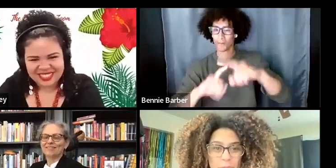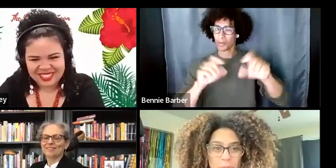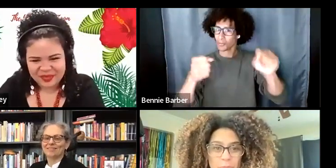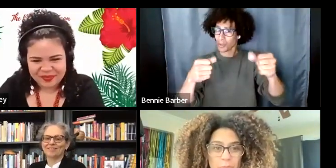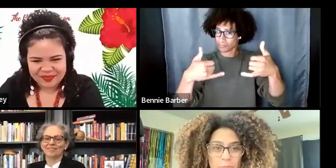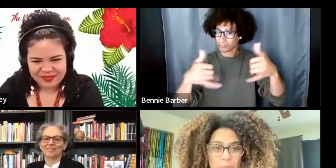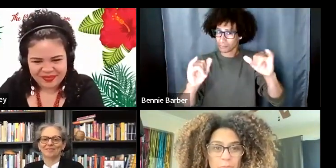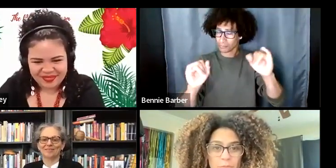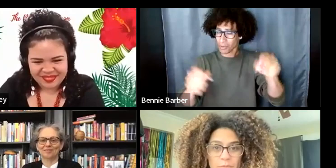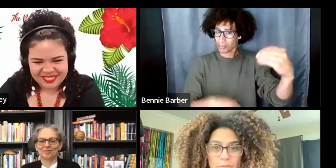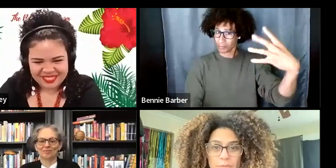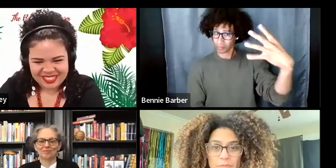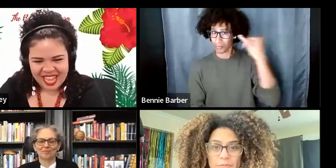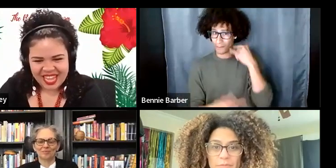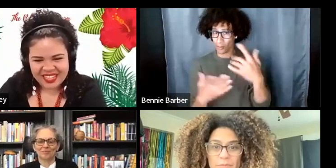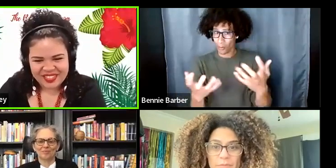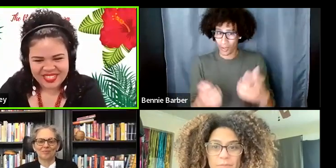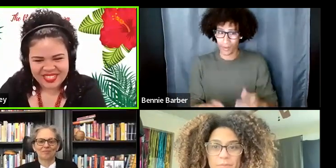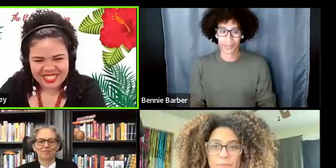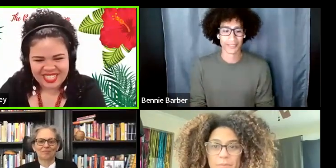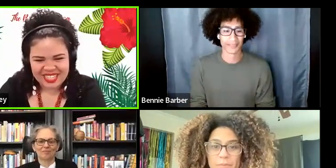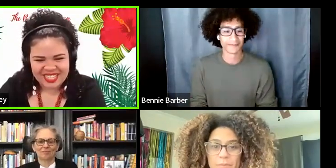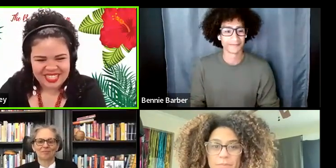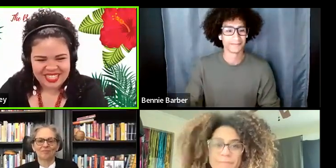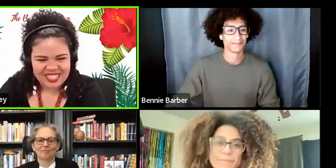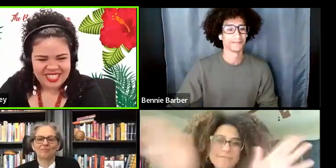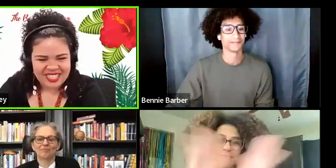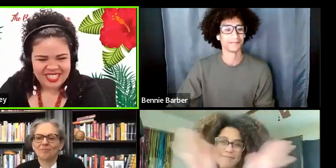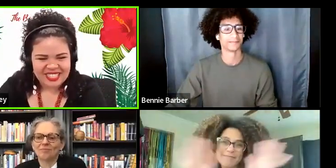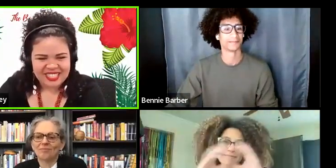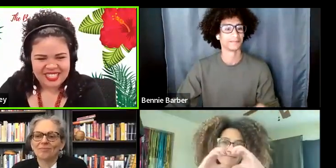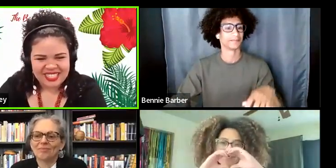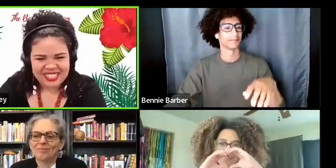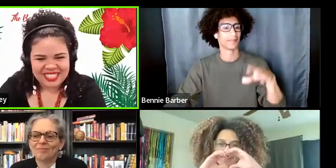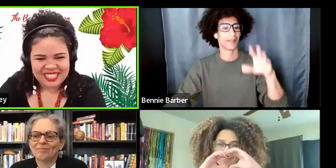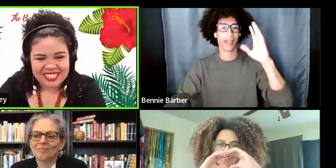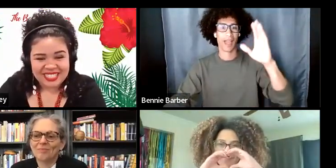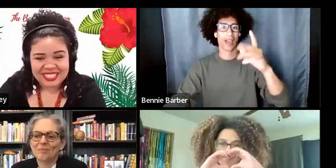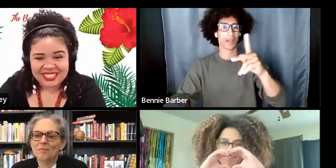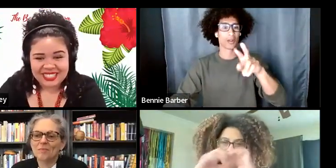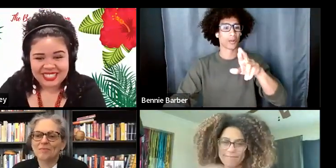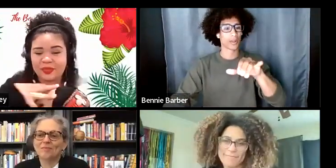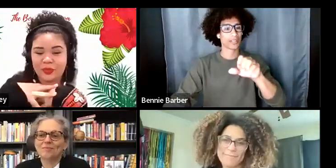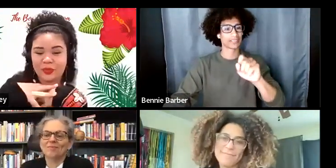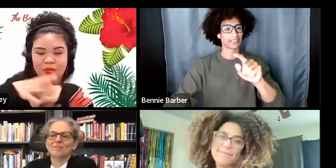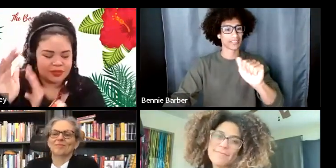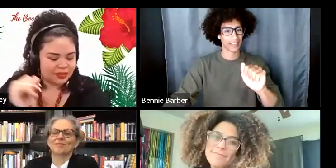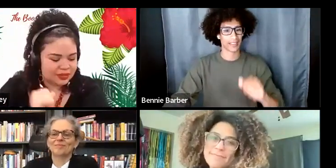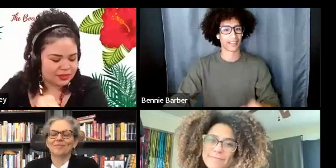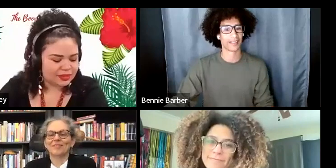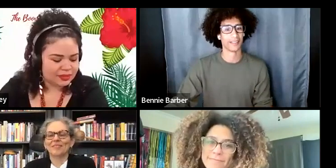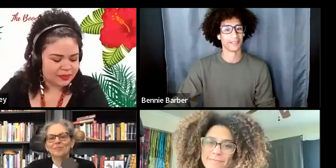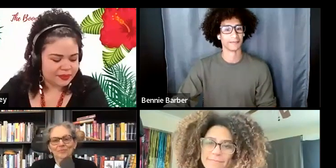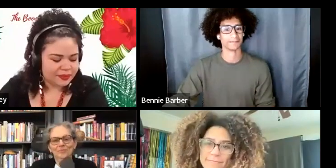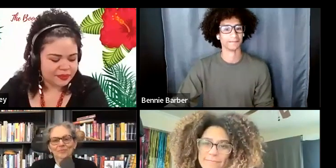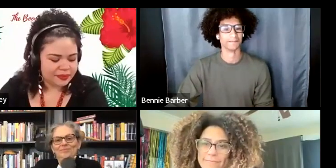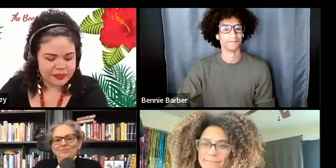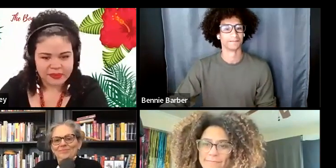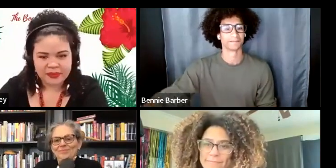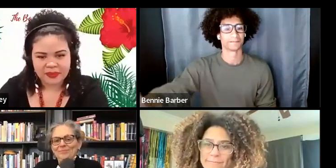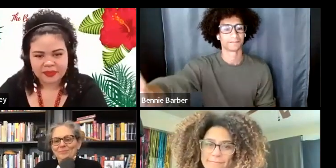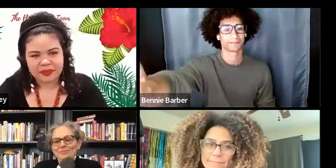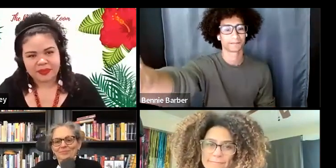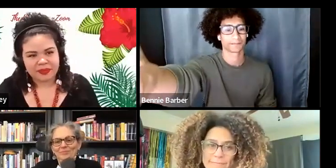yay carolina oh my god hi krista folks in the space so exciting